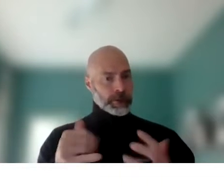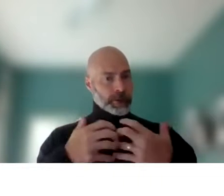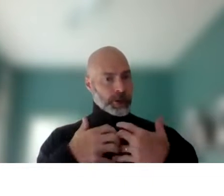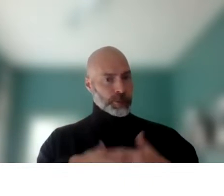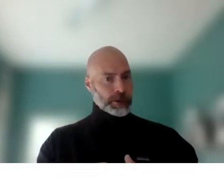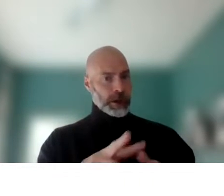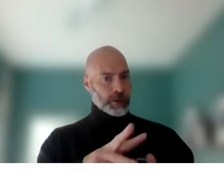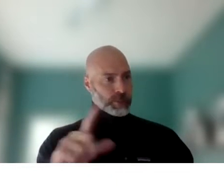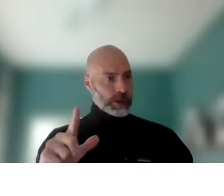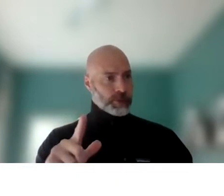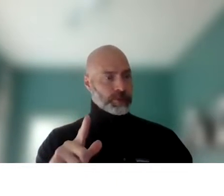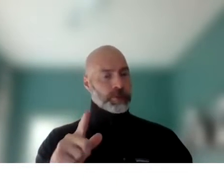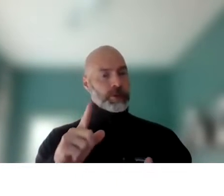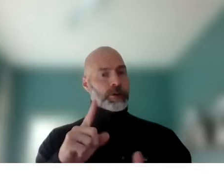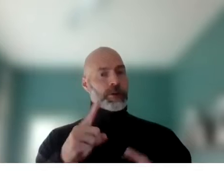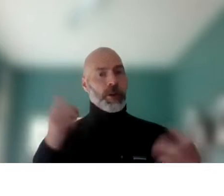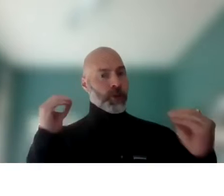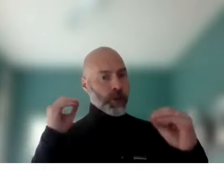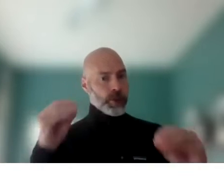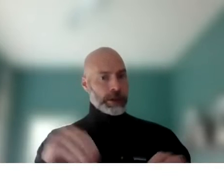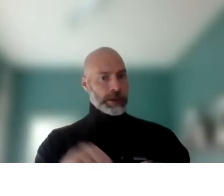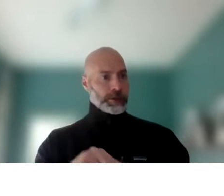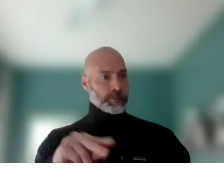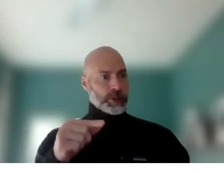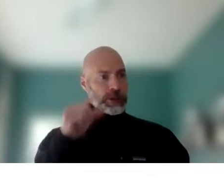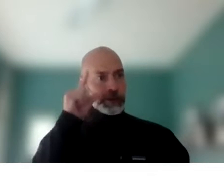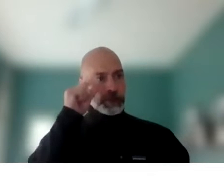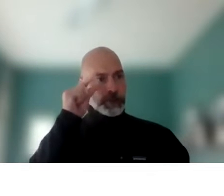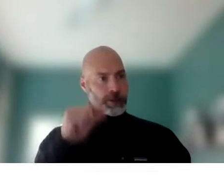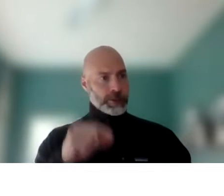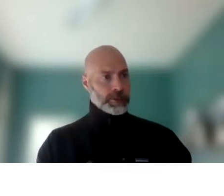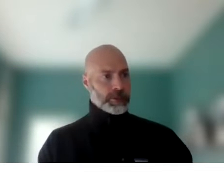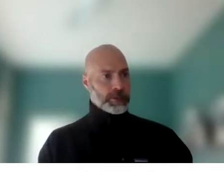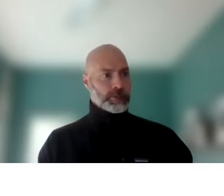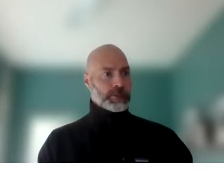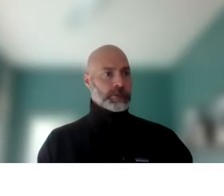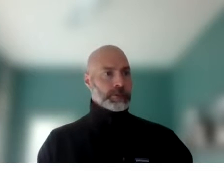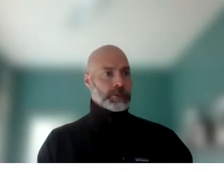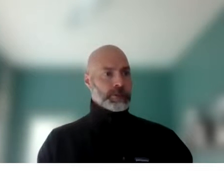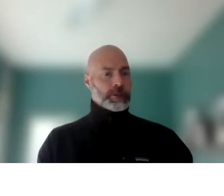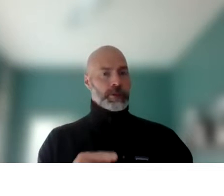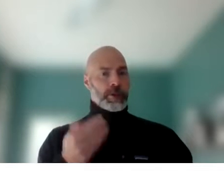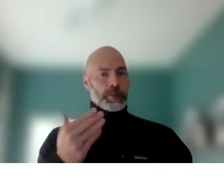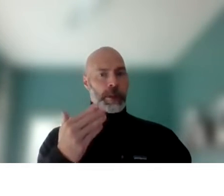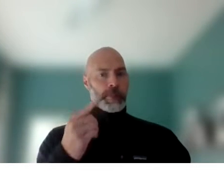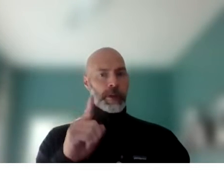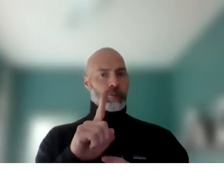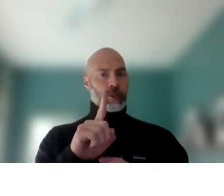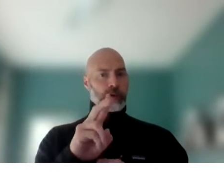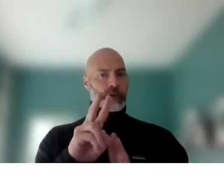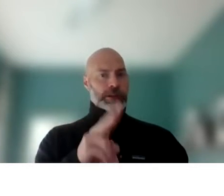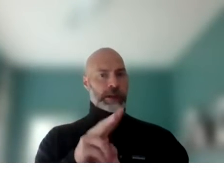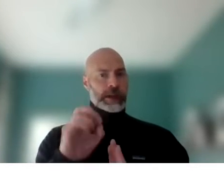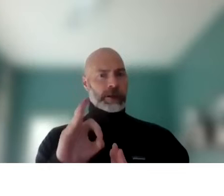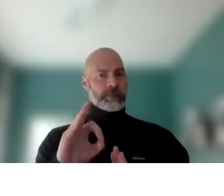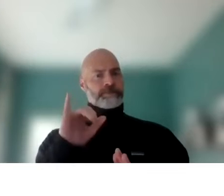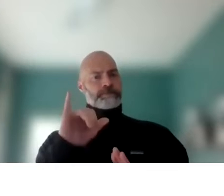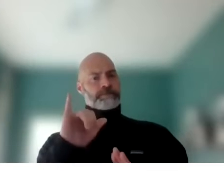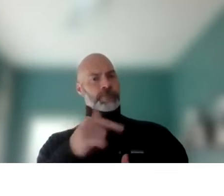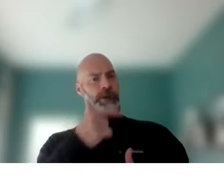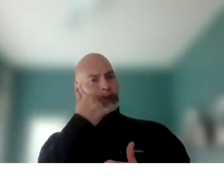forth. And it worked out well. No one in P&G kind of blinked. They just kind of went with the